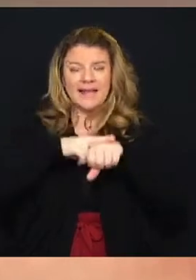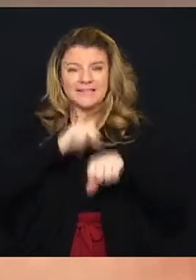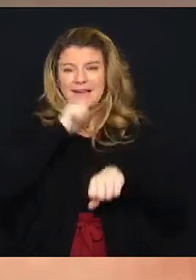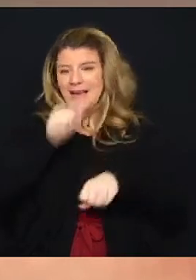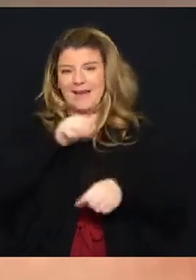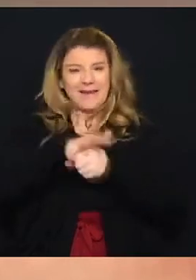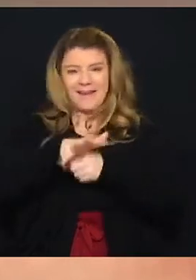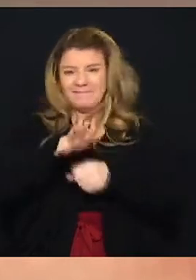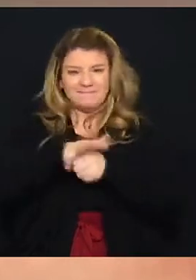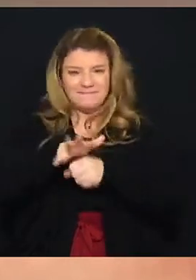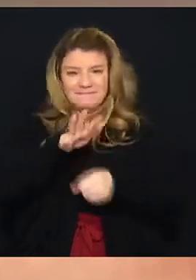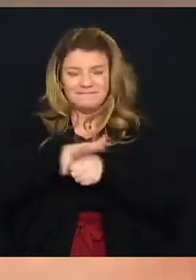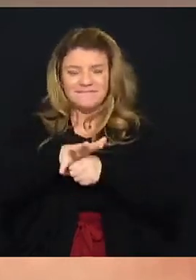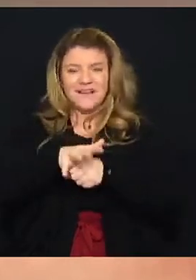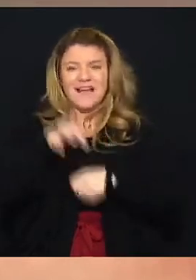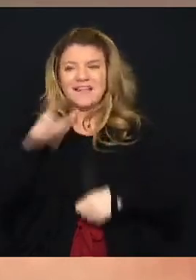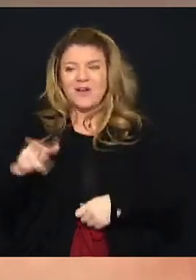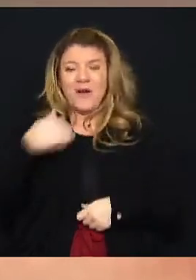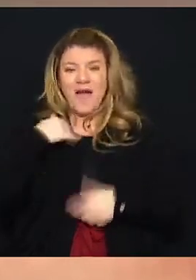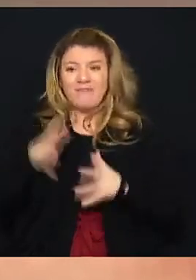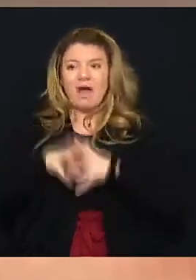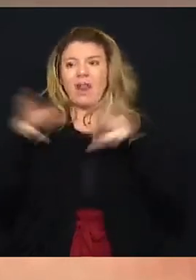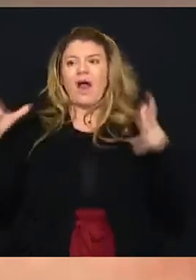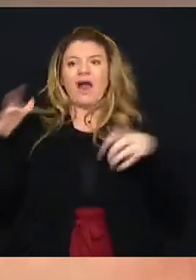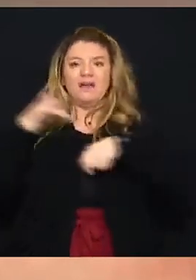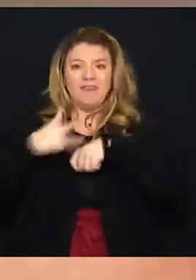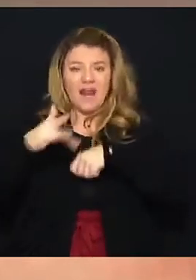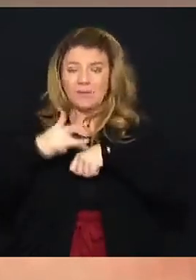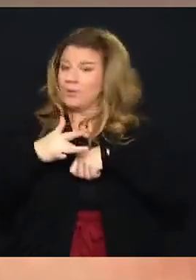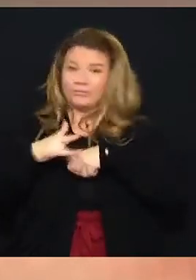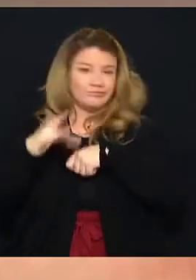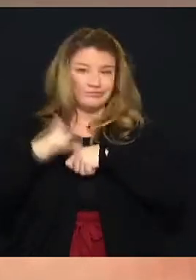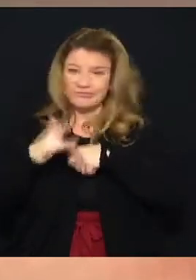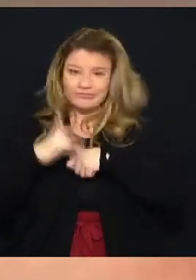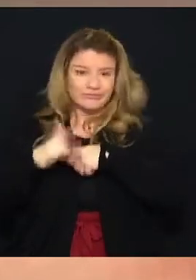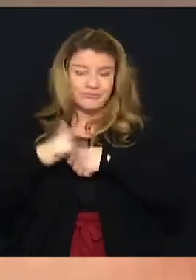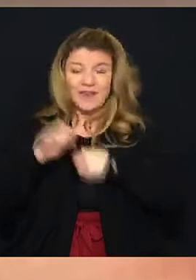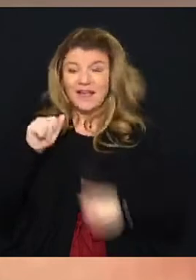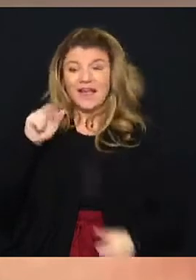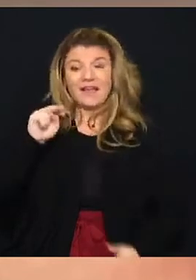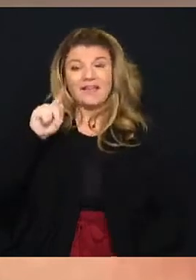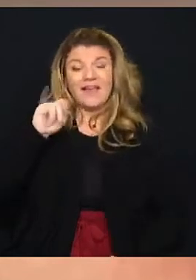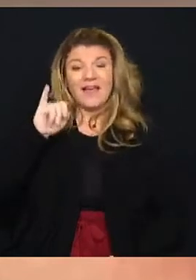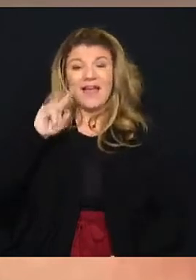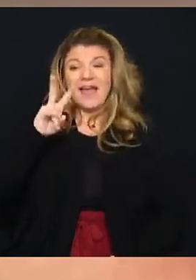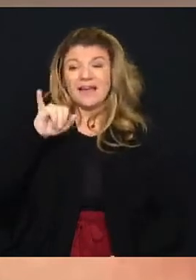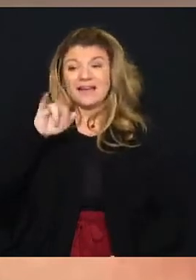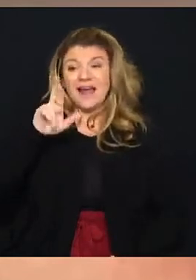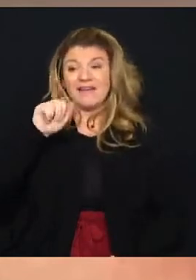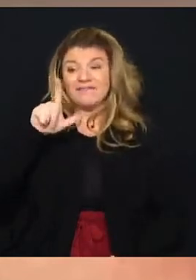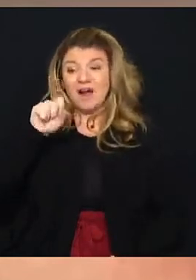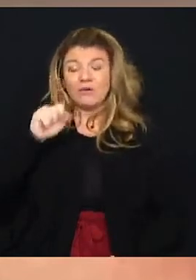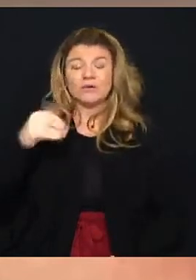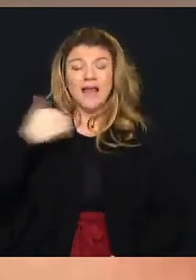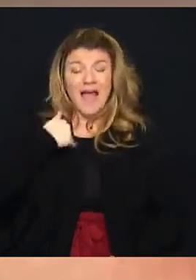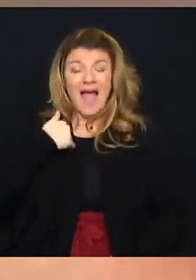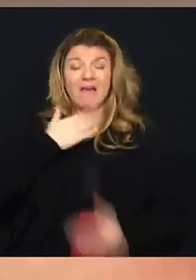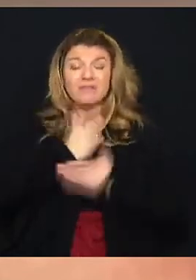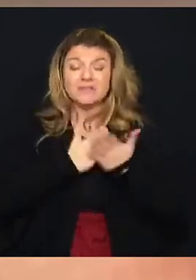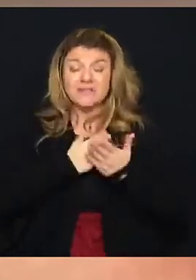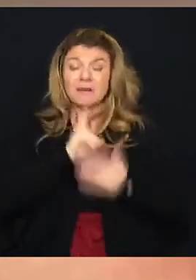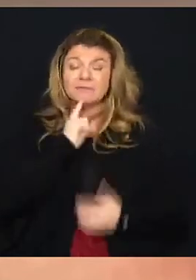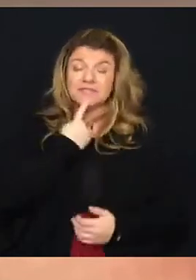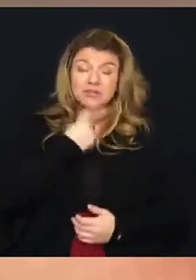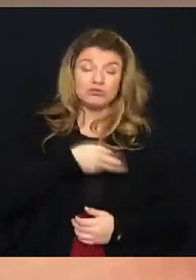supply and are not going to be largely available. And the antivirals have significant restrictions on who